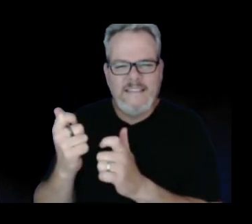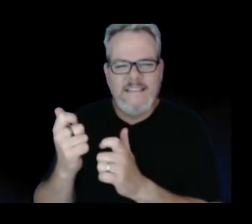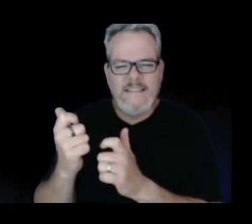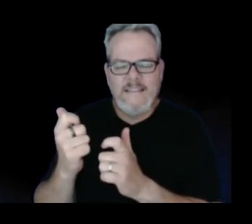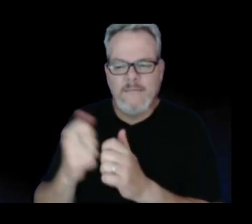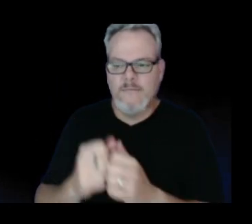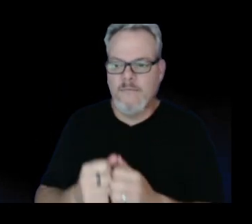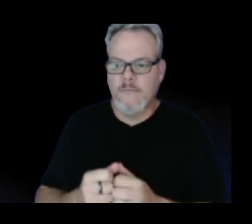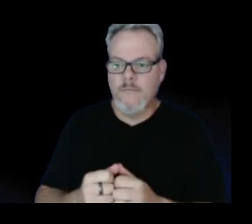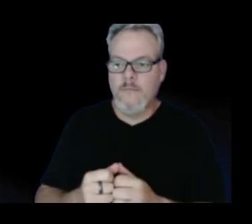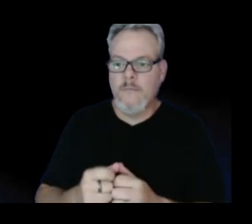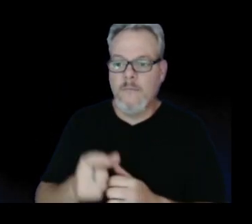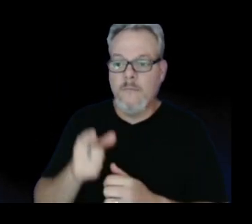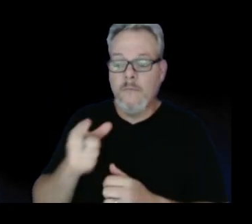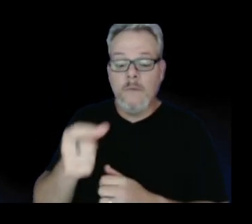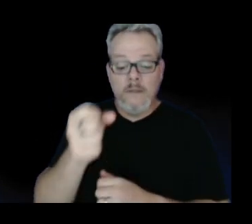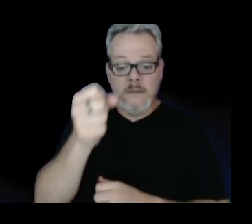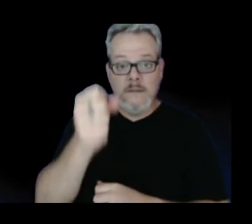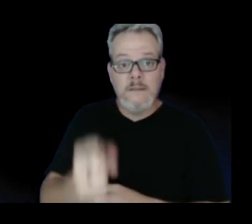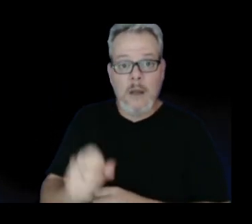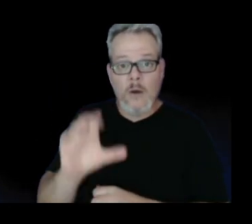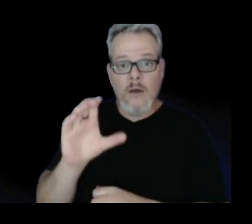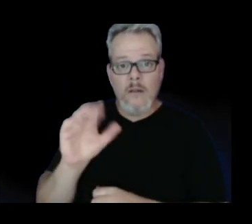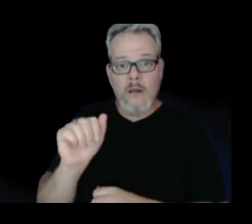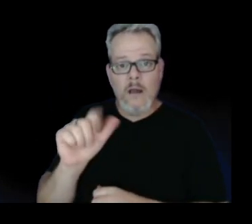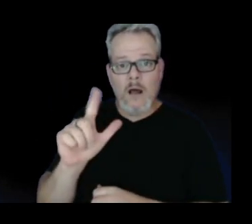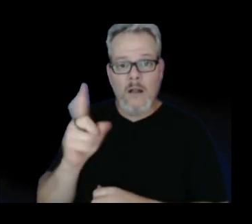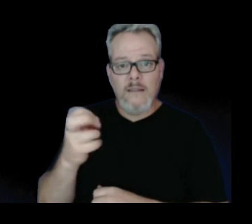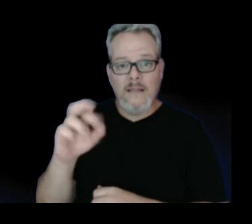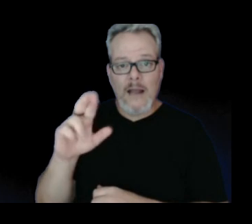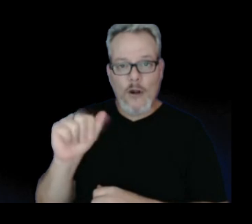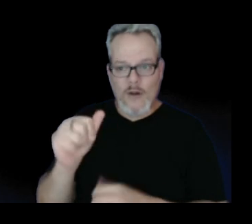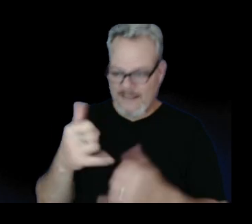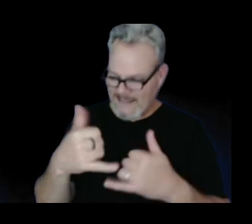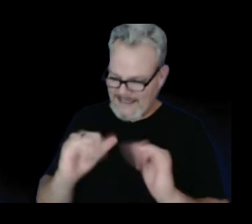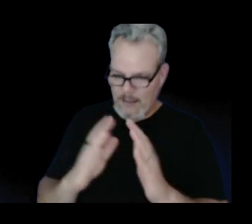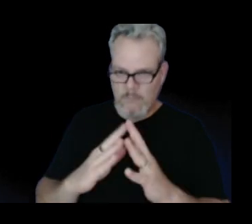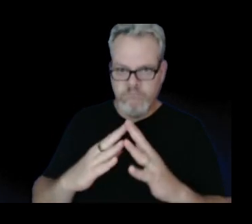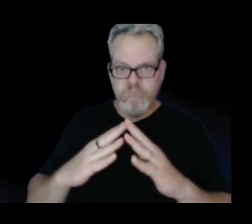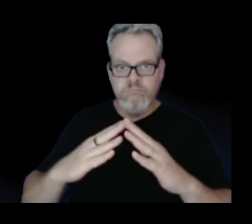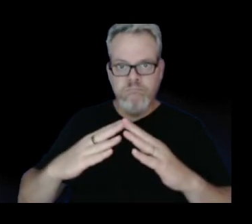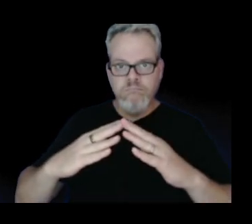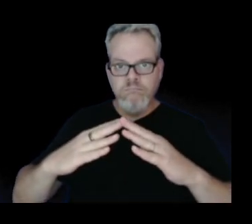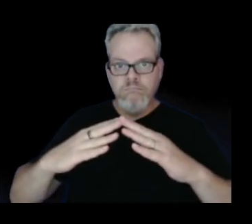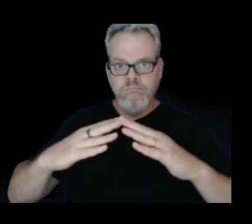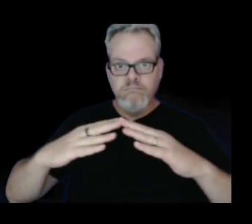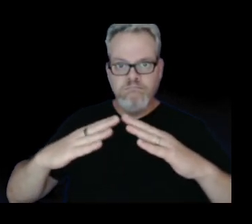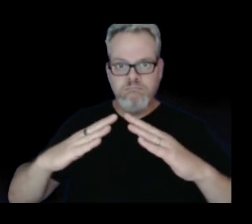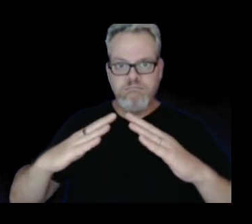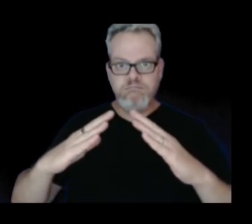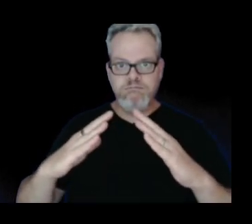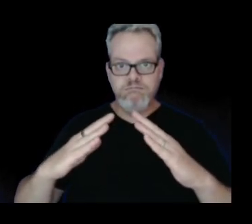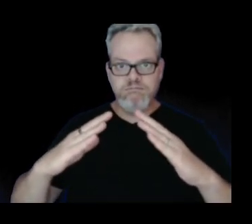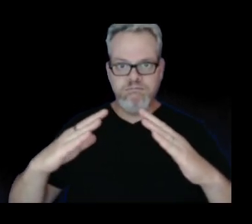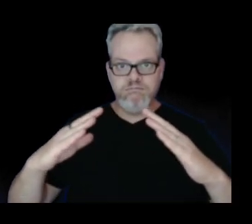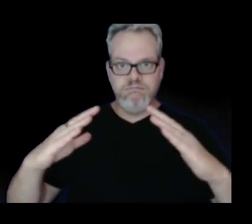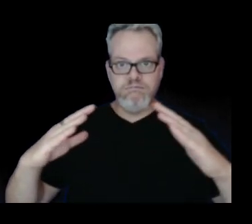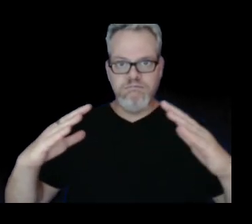So the South Caldera is still inflating and expanding, while at the summit, we're seeing a little bit more